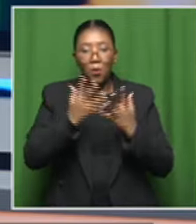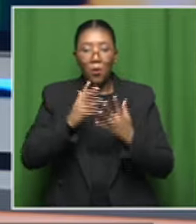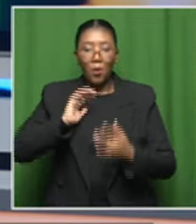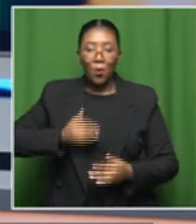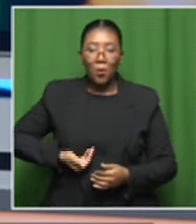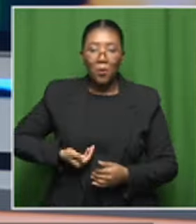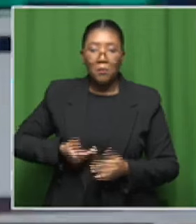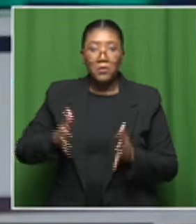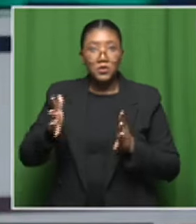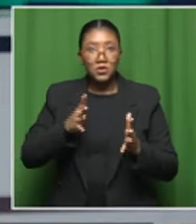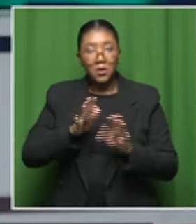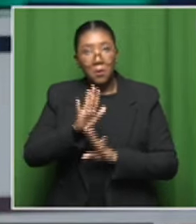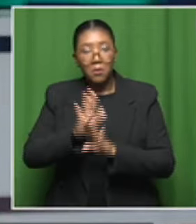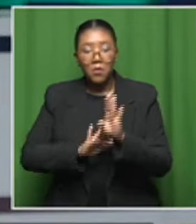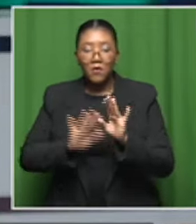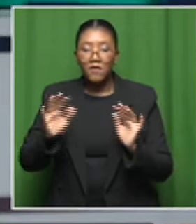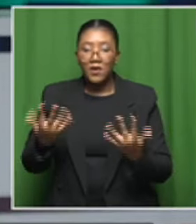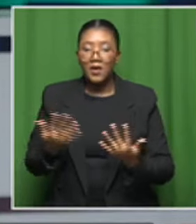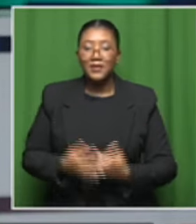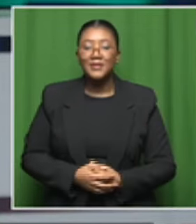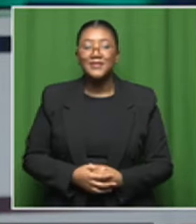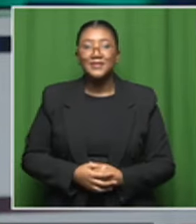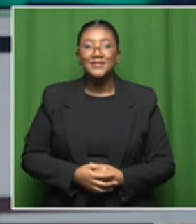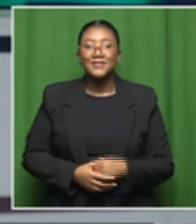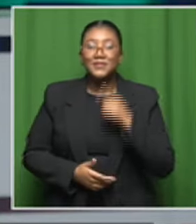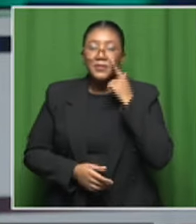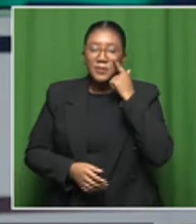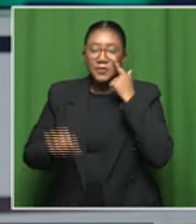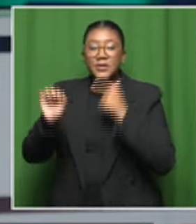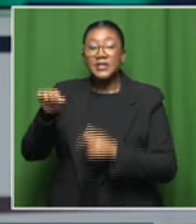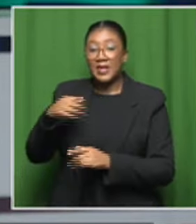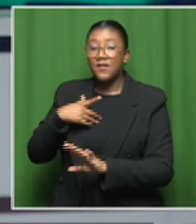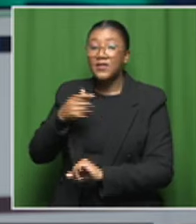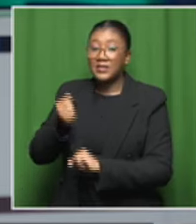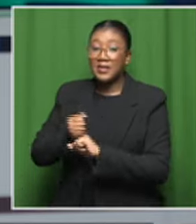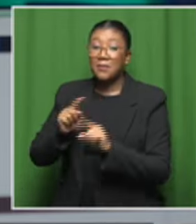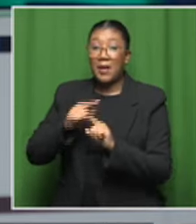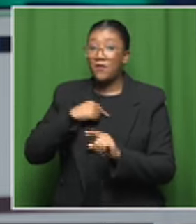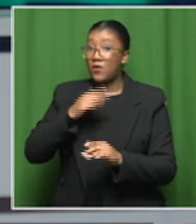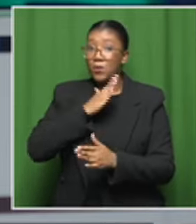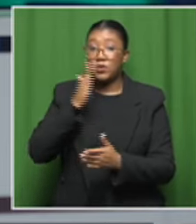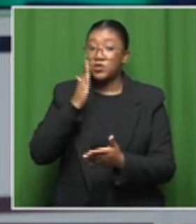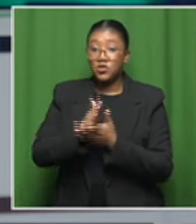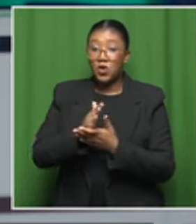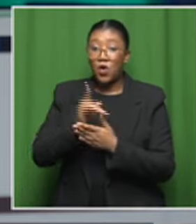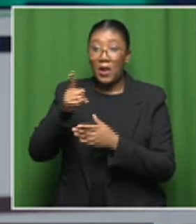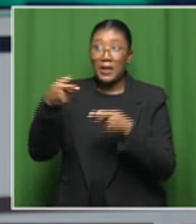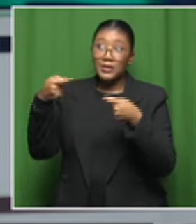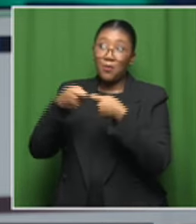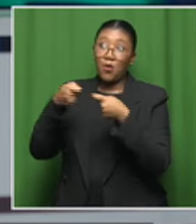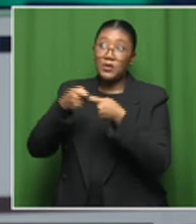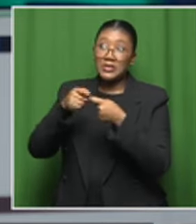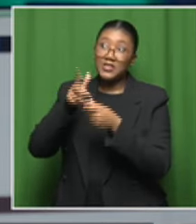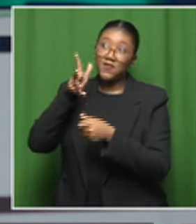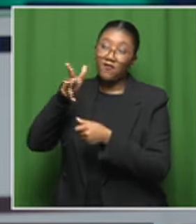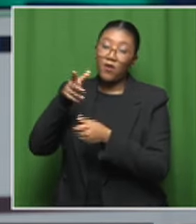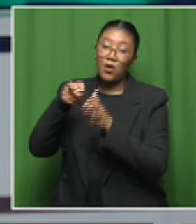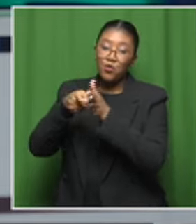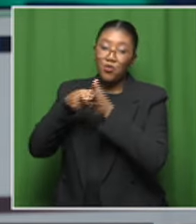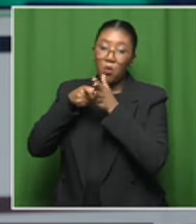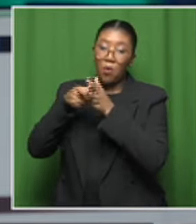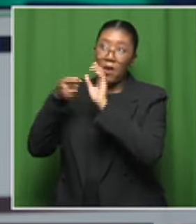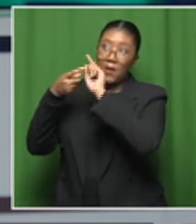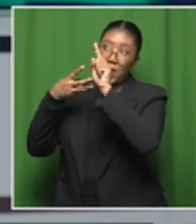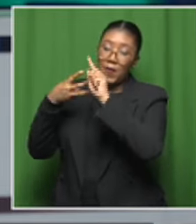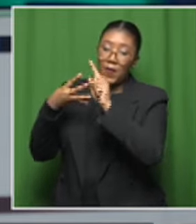not so. Yeah, definitely. I fully agree with you. We're not sure what sponsors want, or per personally am not sure what the sponsors were, but